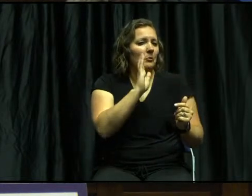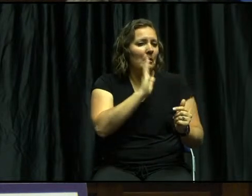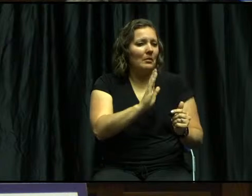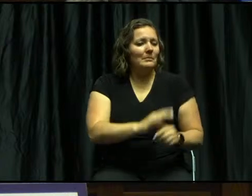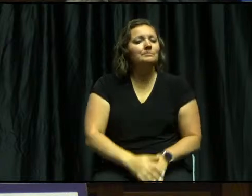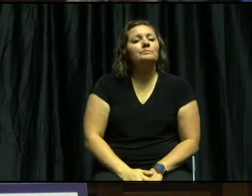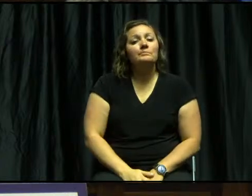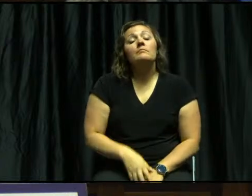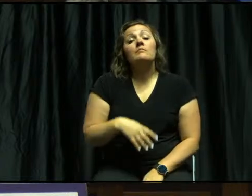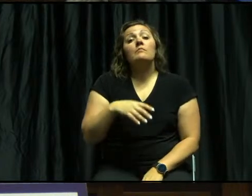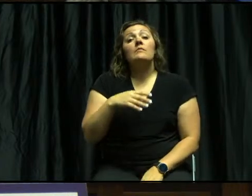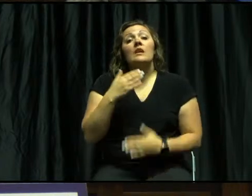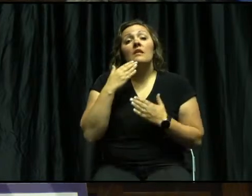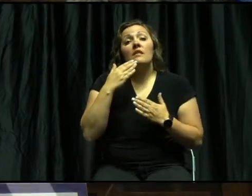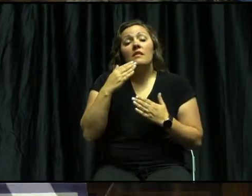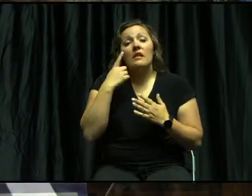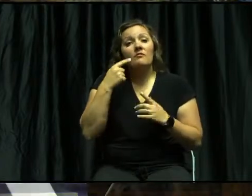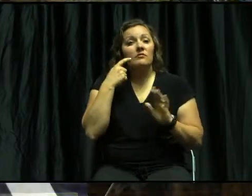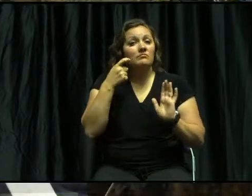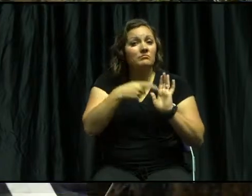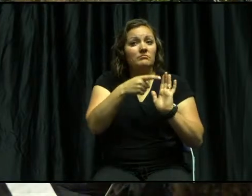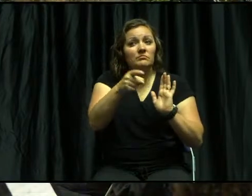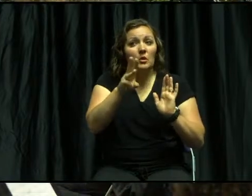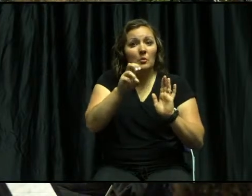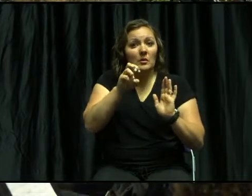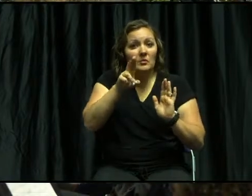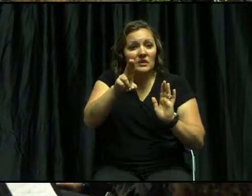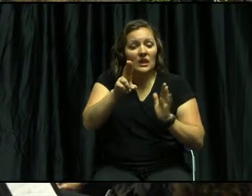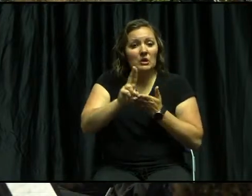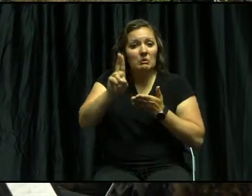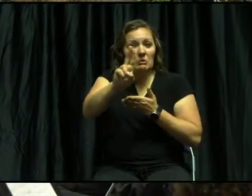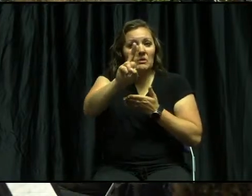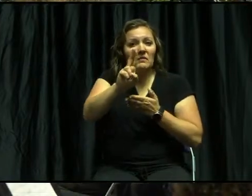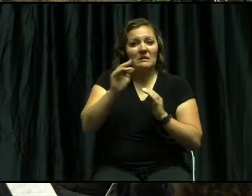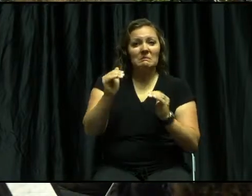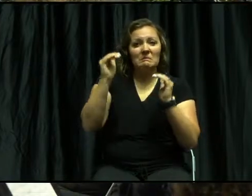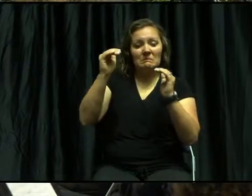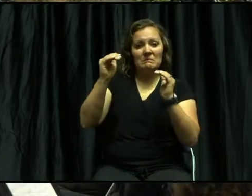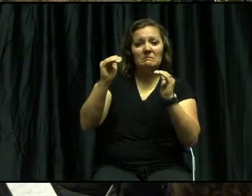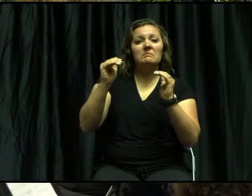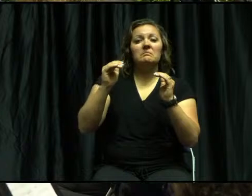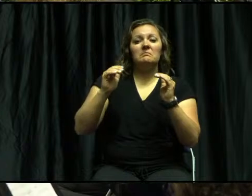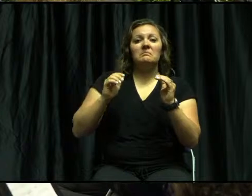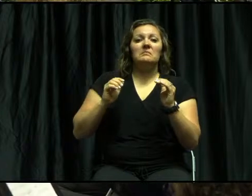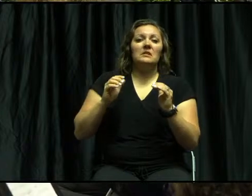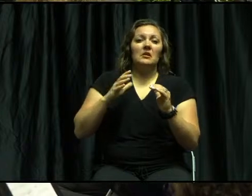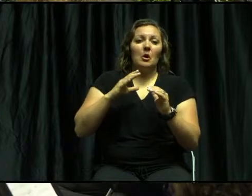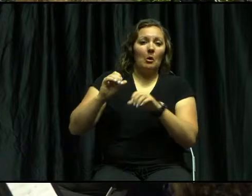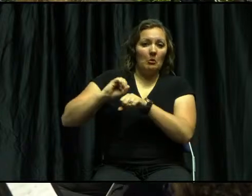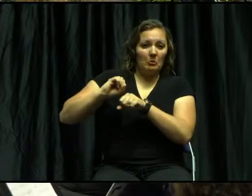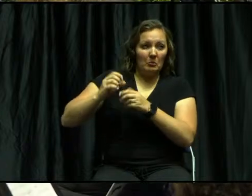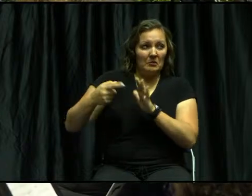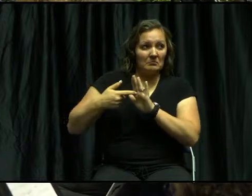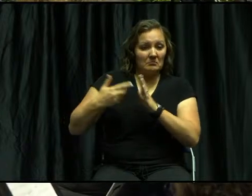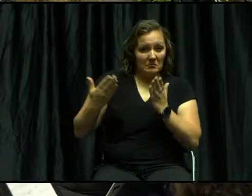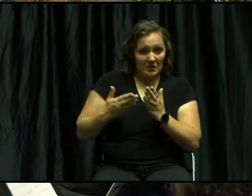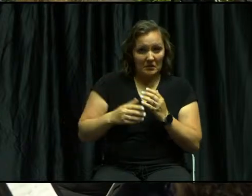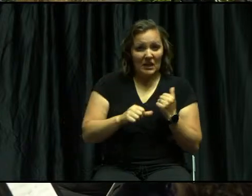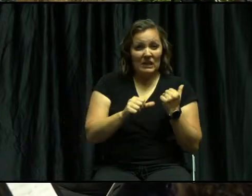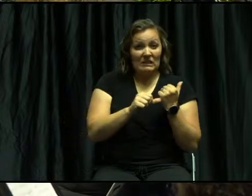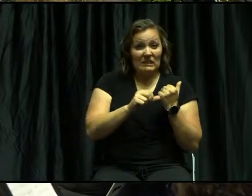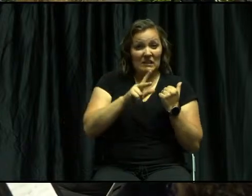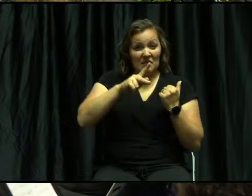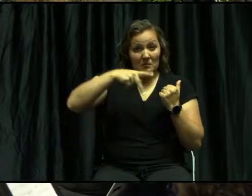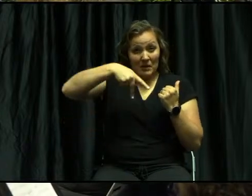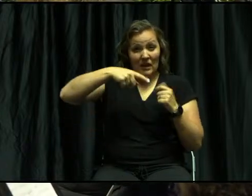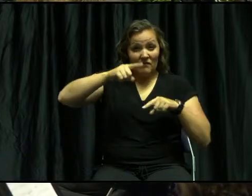My personal thanks and recognition goes out to my Weber State University administrative colleagues who are represented here, Assistant Vice President of